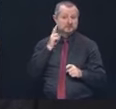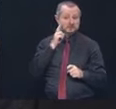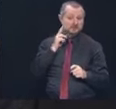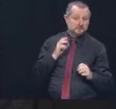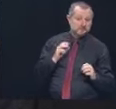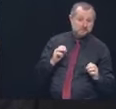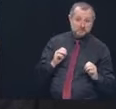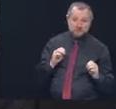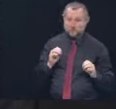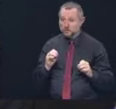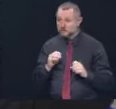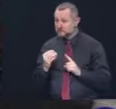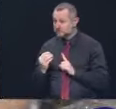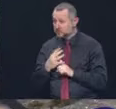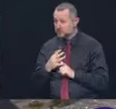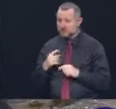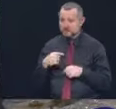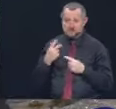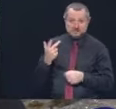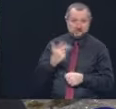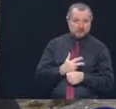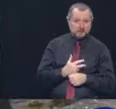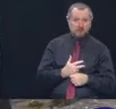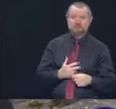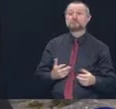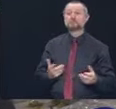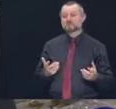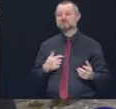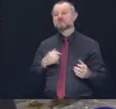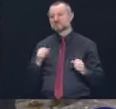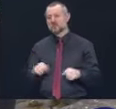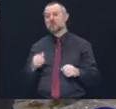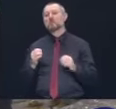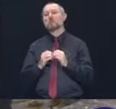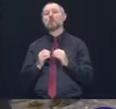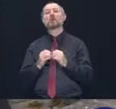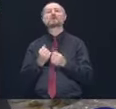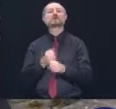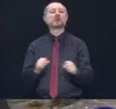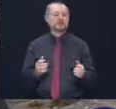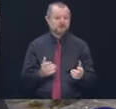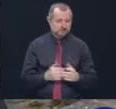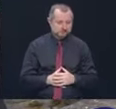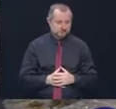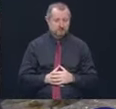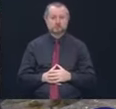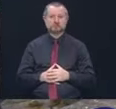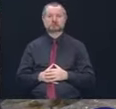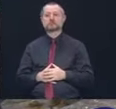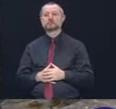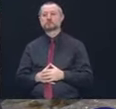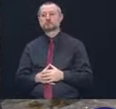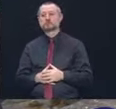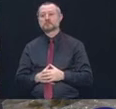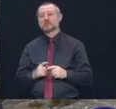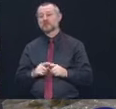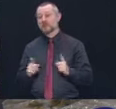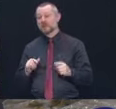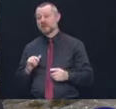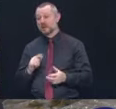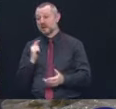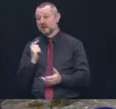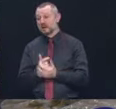exposure. That would have been safer. But none of this is foolproof, but that would have